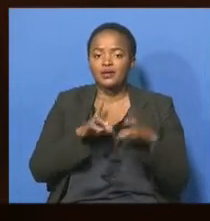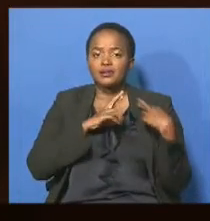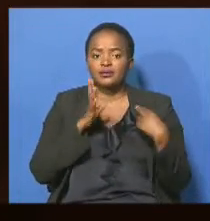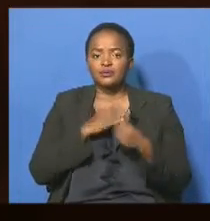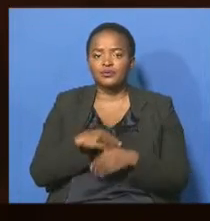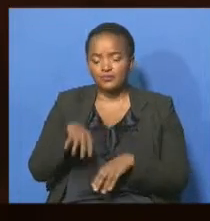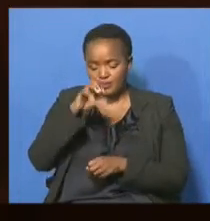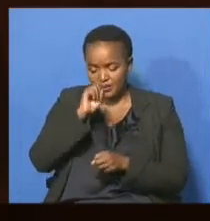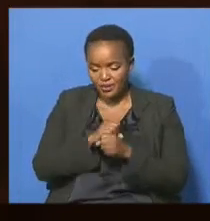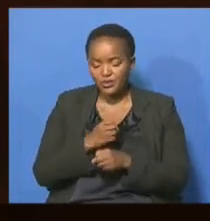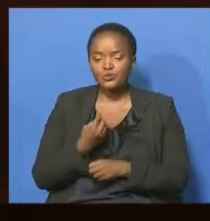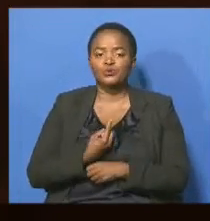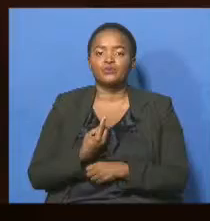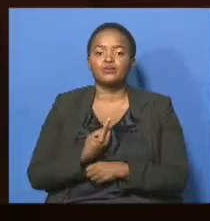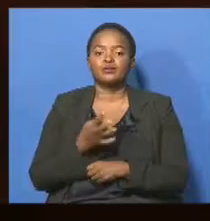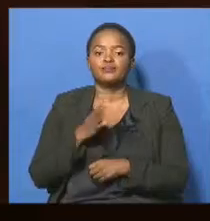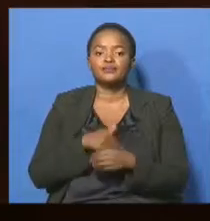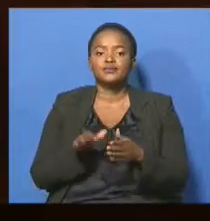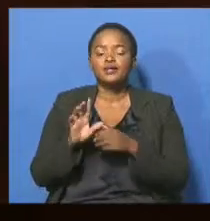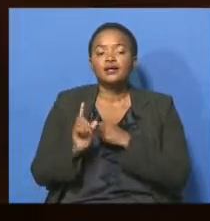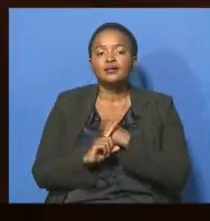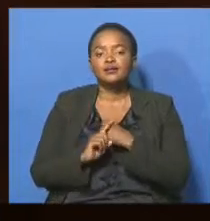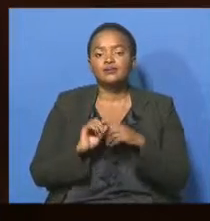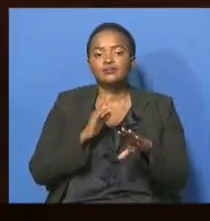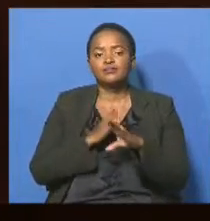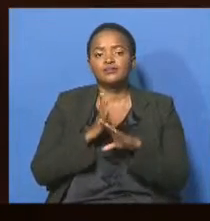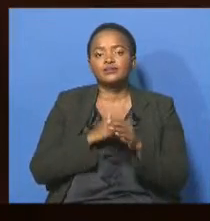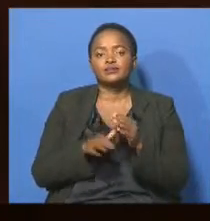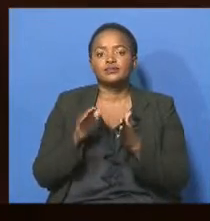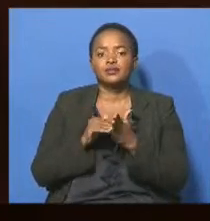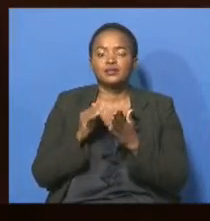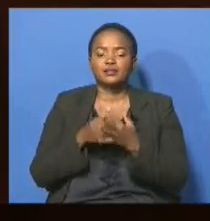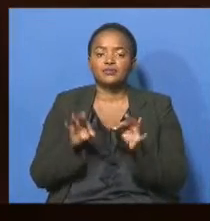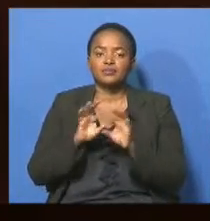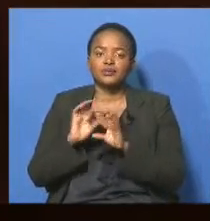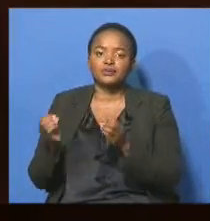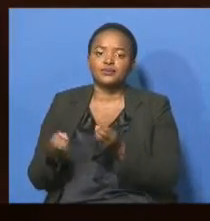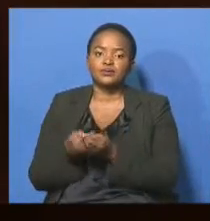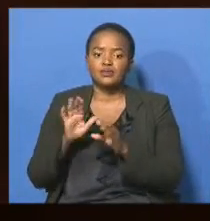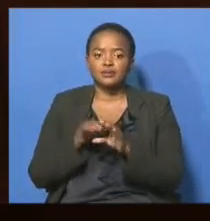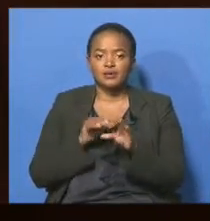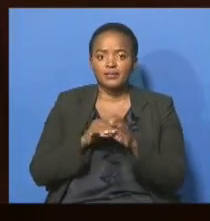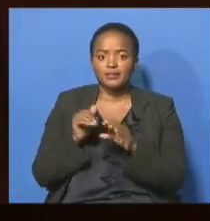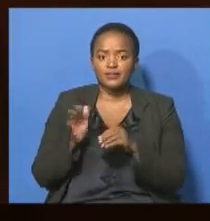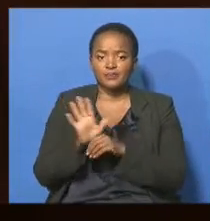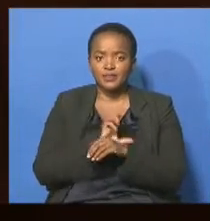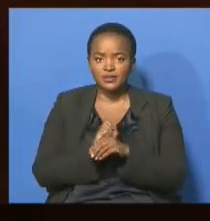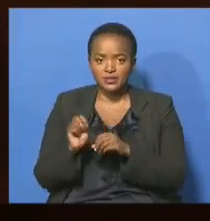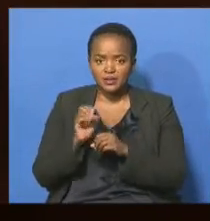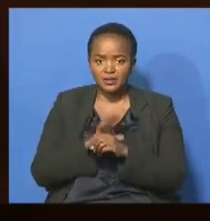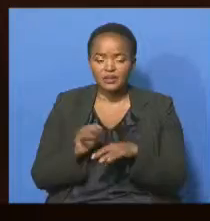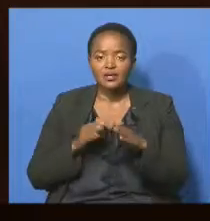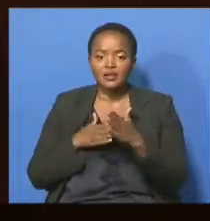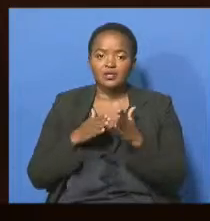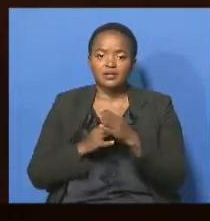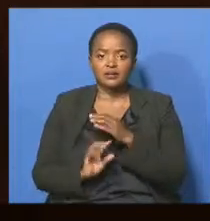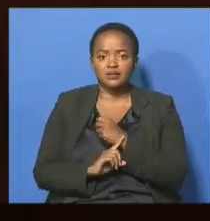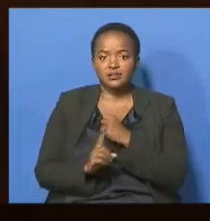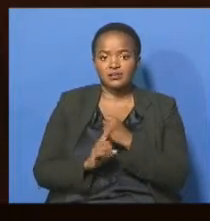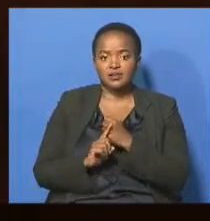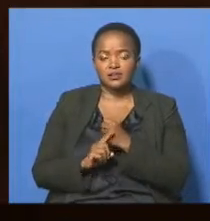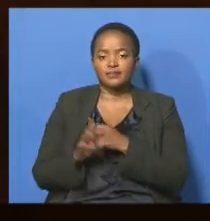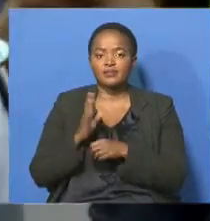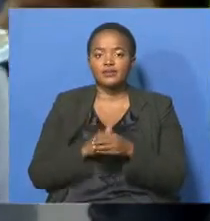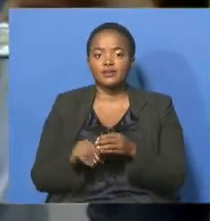police alone. So crime prevention by key stakeholders such as members of the Business Against Crime Forum,